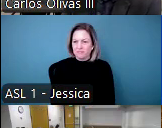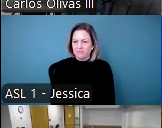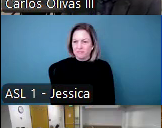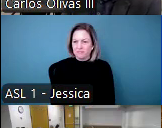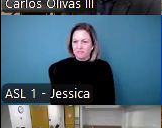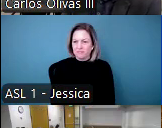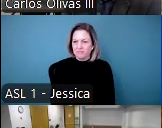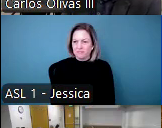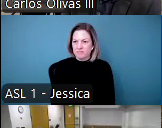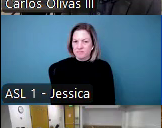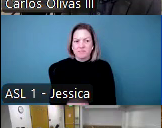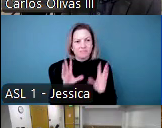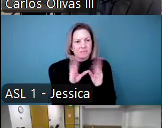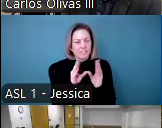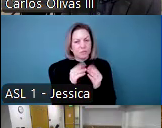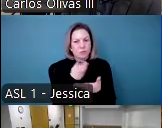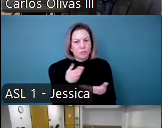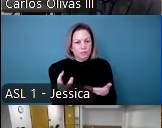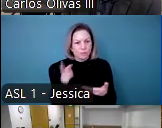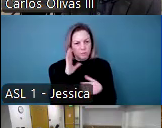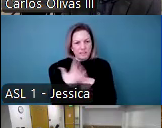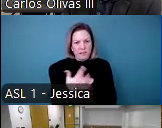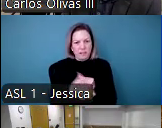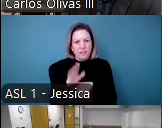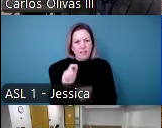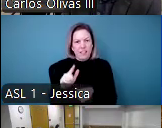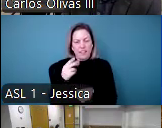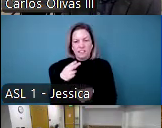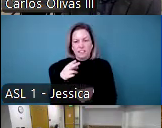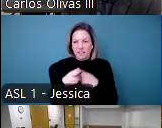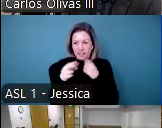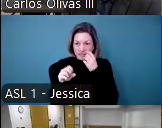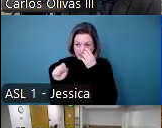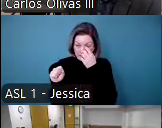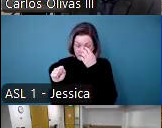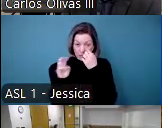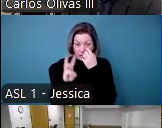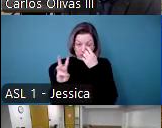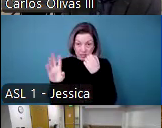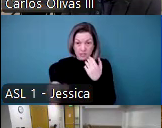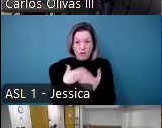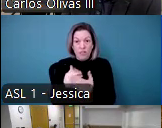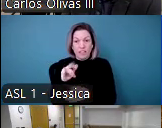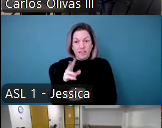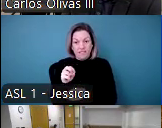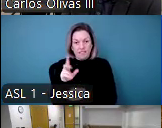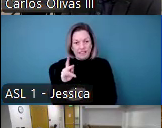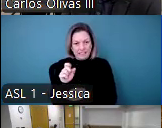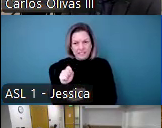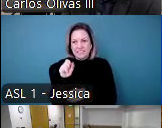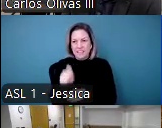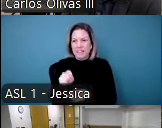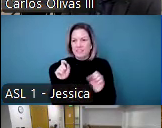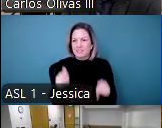The meeting resources will be available on the Cal HHS website. So all these are live links and you can click on them to